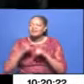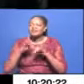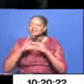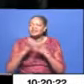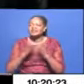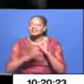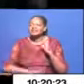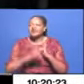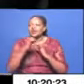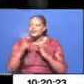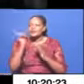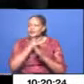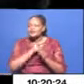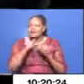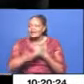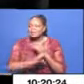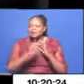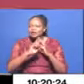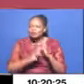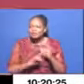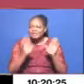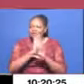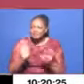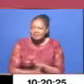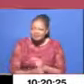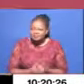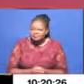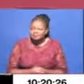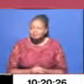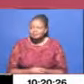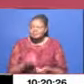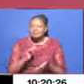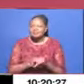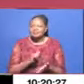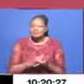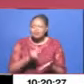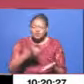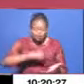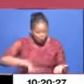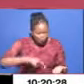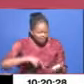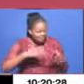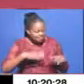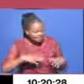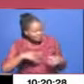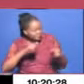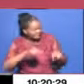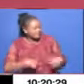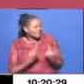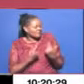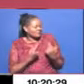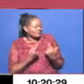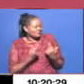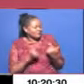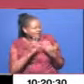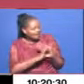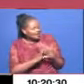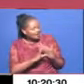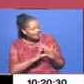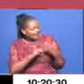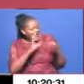country, the rules and everything. But we, the people ourselves, our culture, our